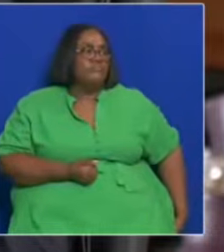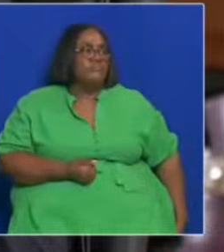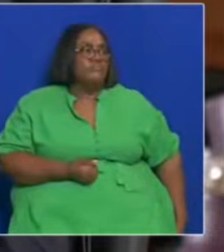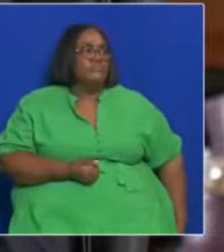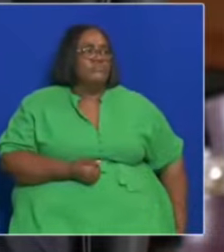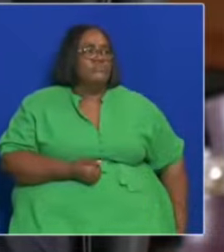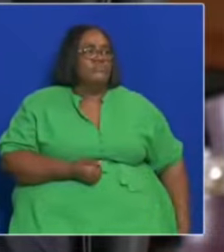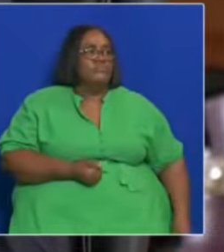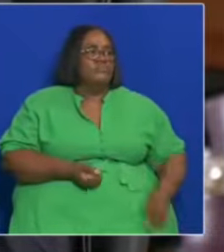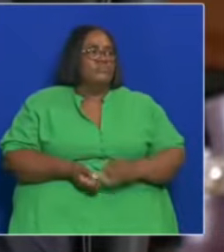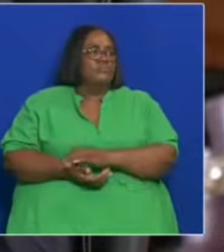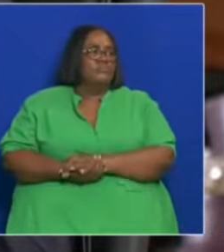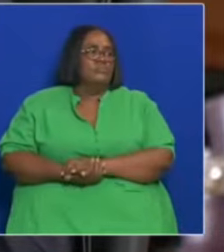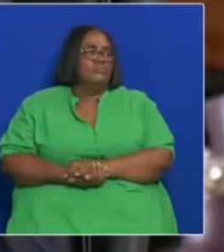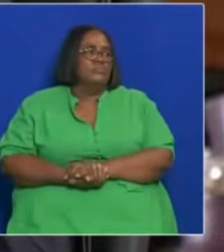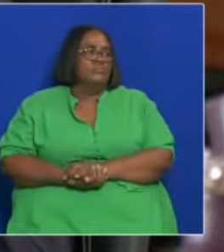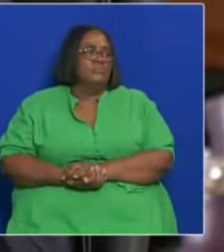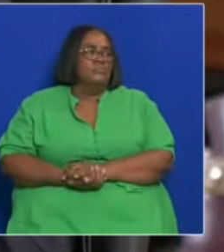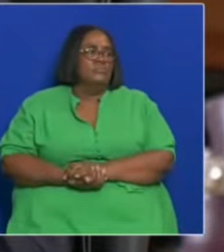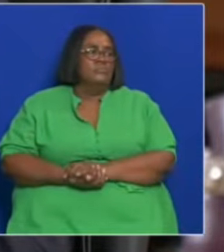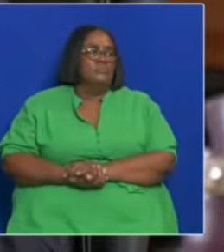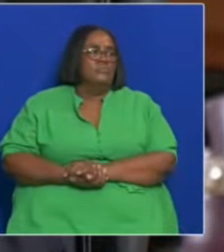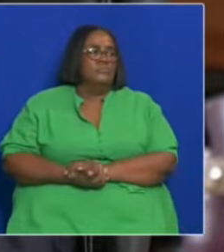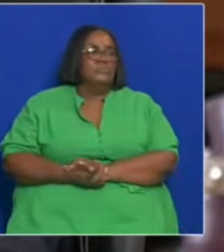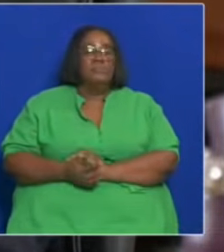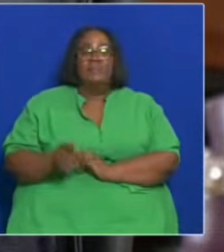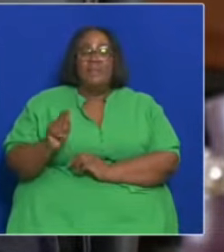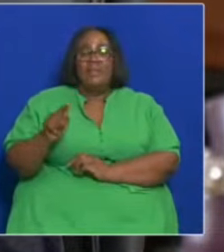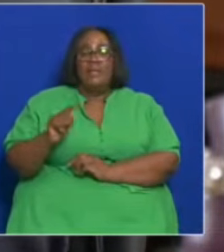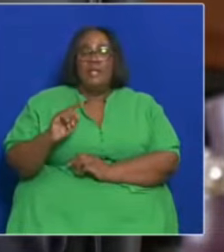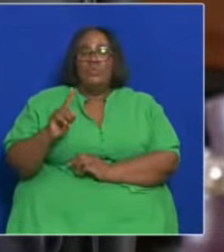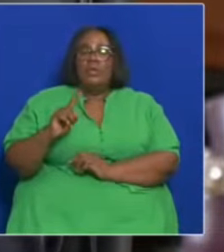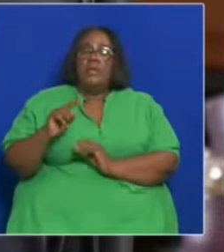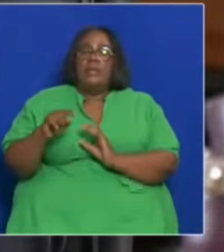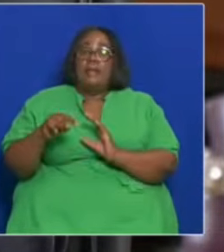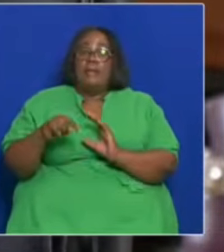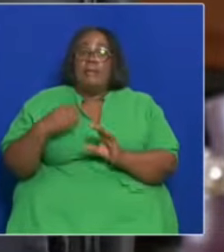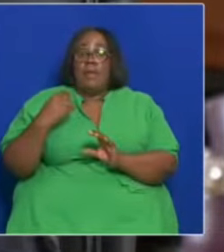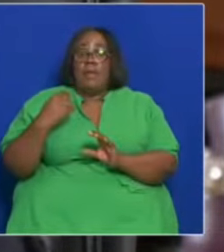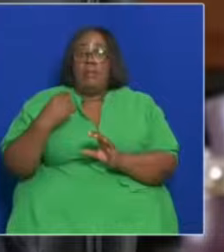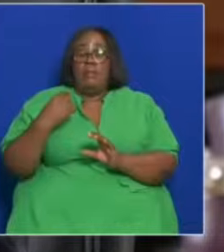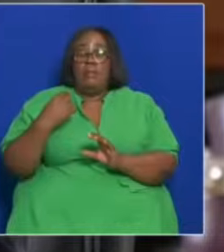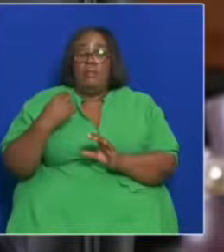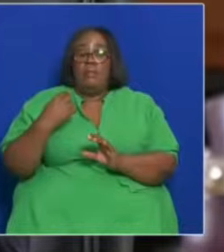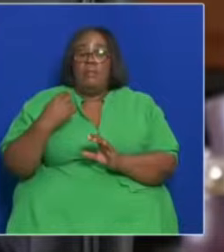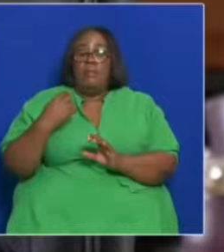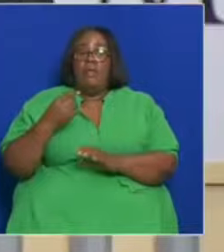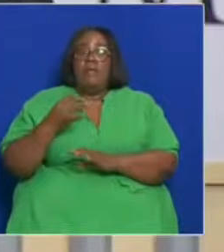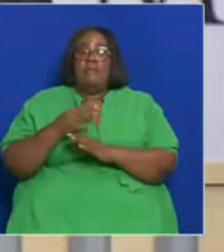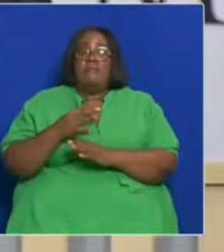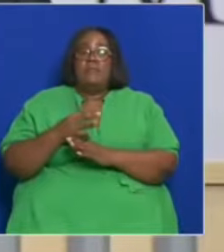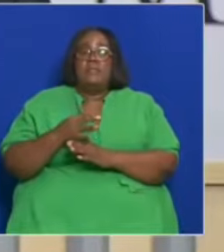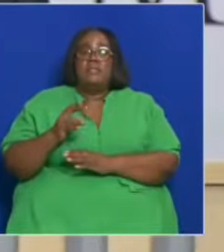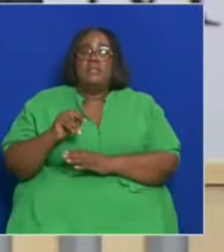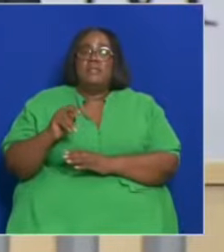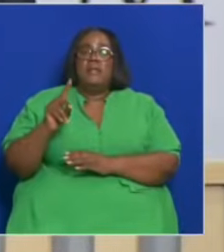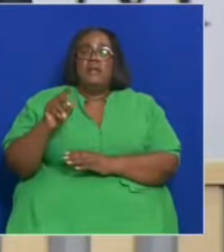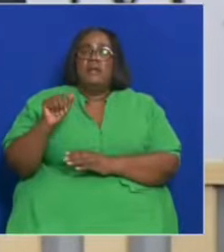Which is an email that Mr. Nkabinde sends to the investigator, Mr.